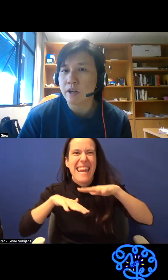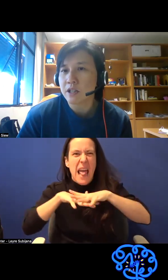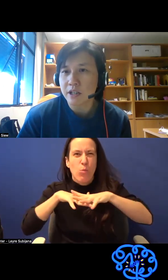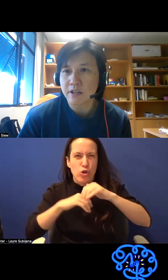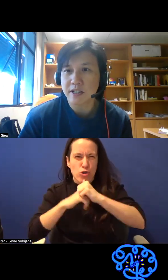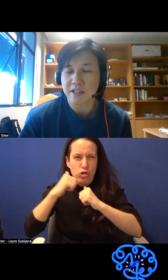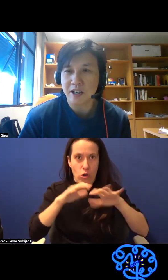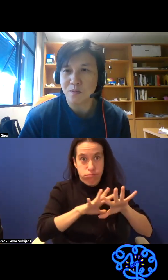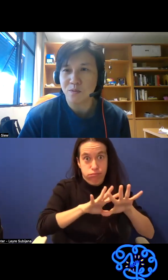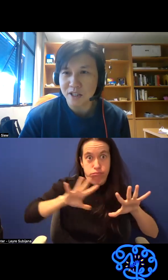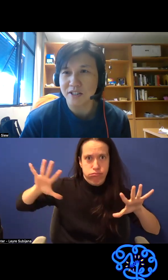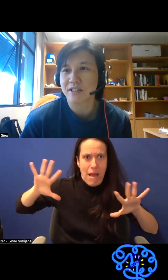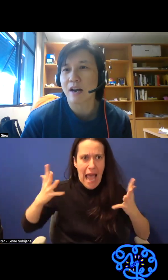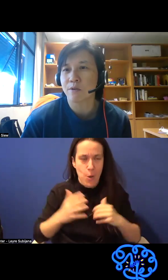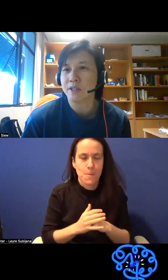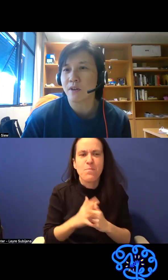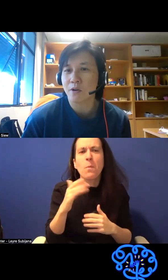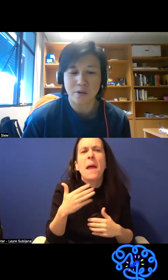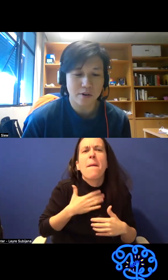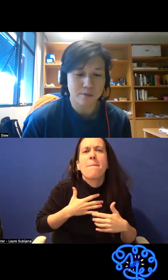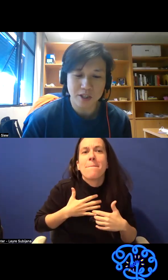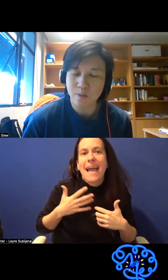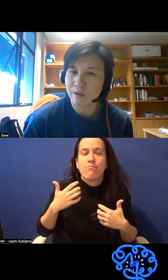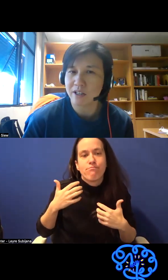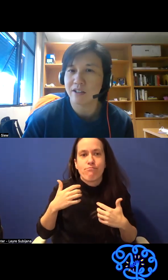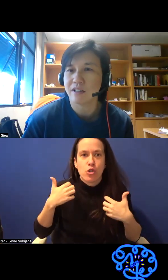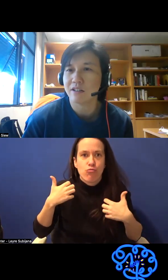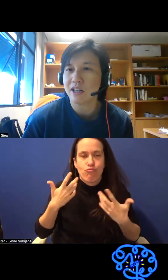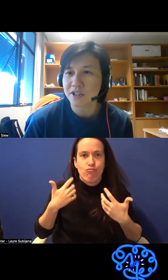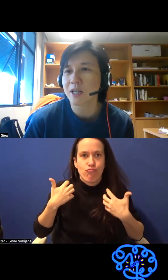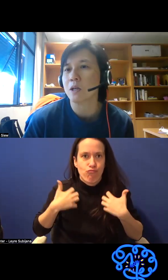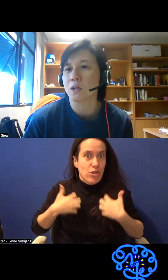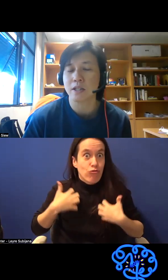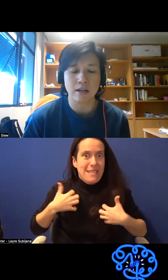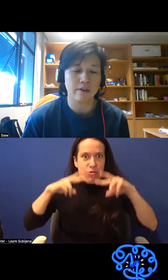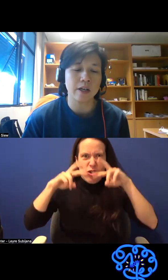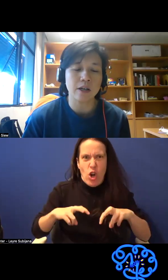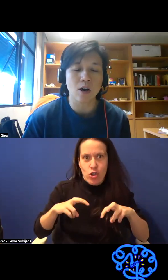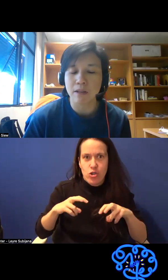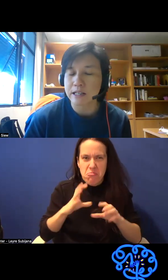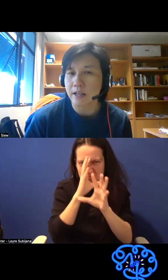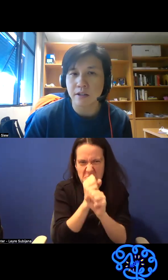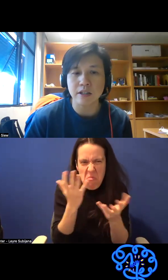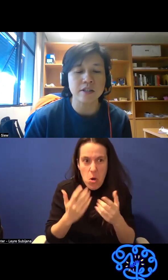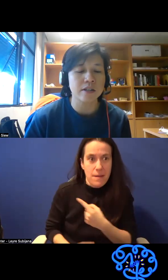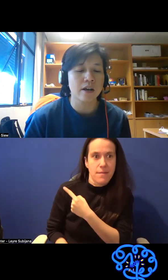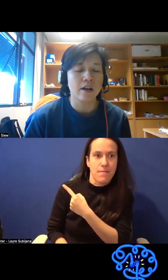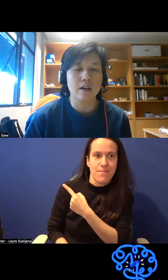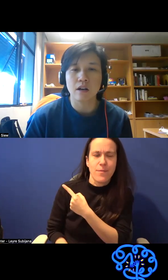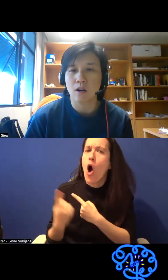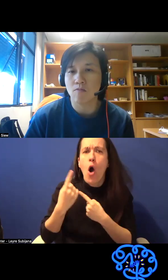So my research interest is in words. I've always found words very interesting because they are very complex